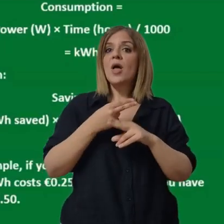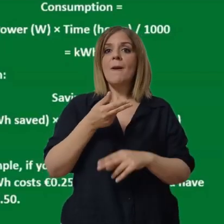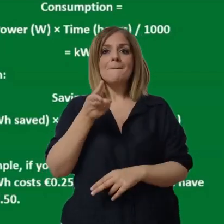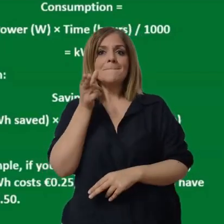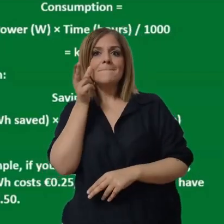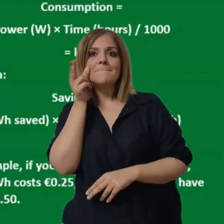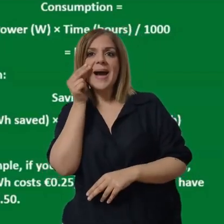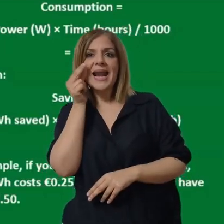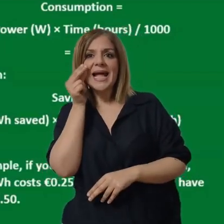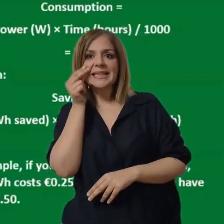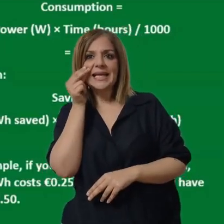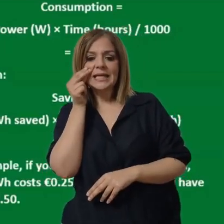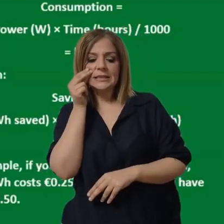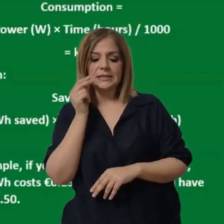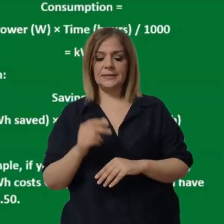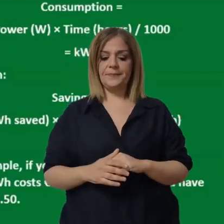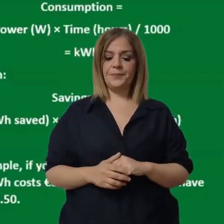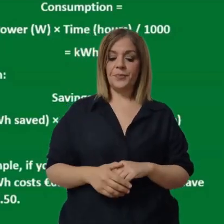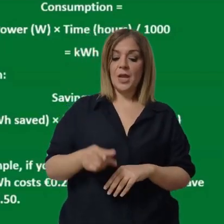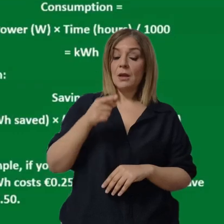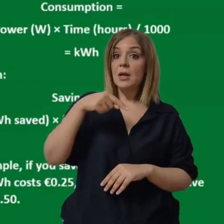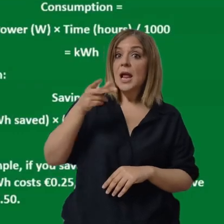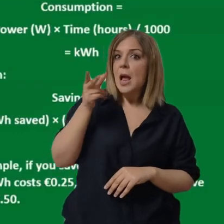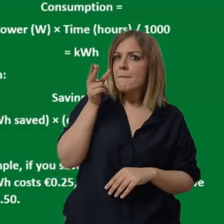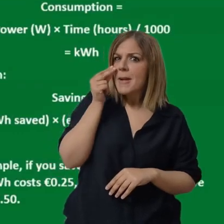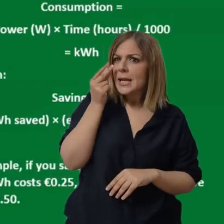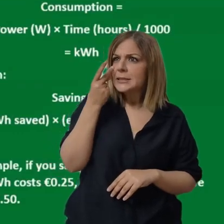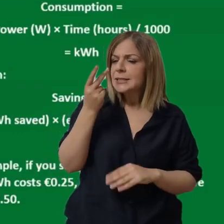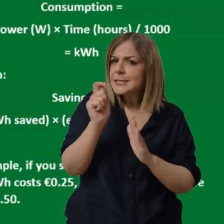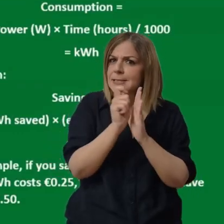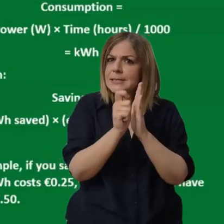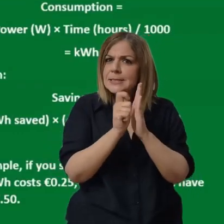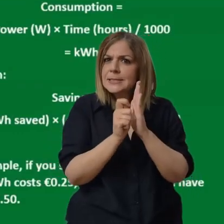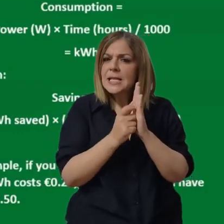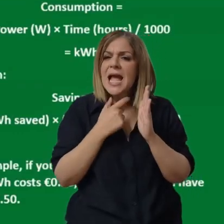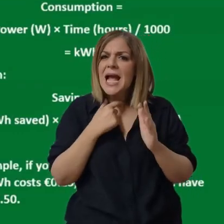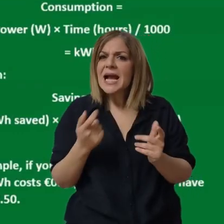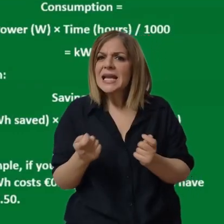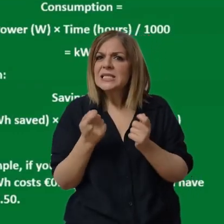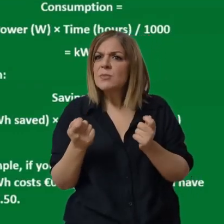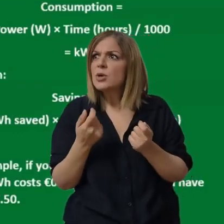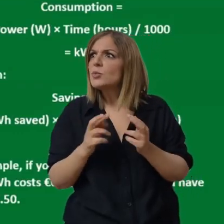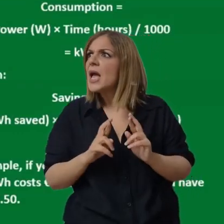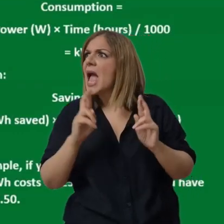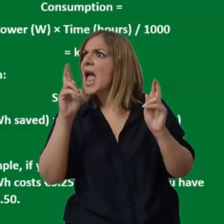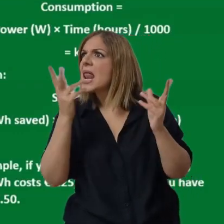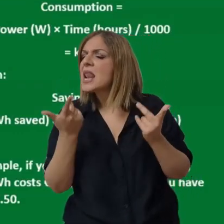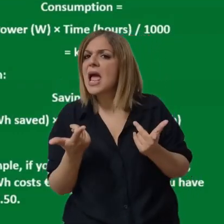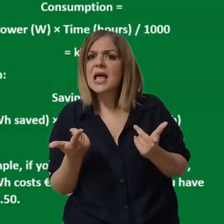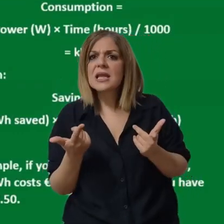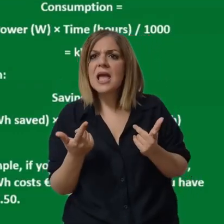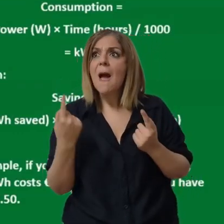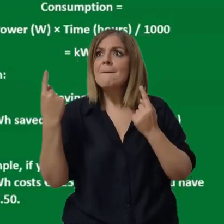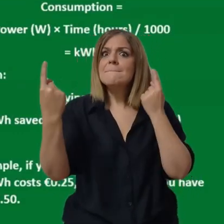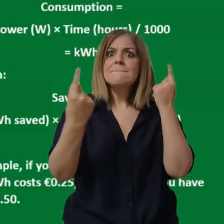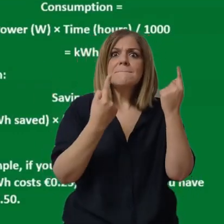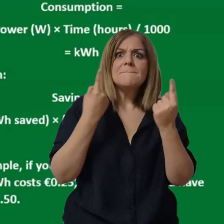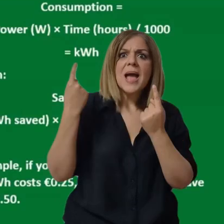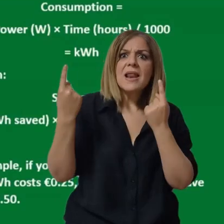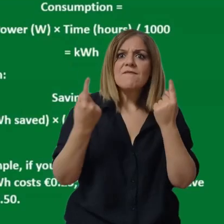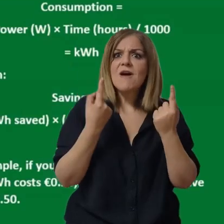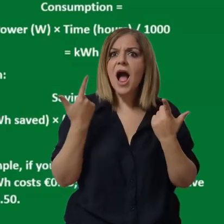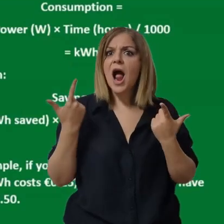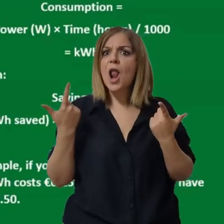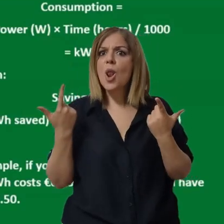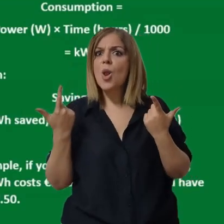observation. So observe the use that we do of the energy in the environments